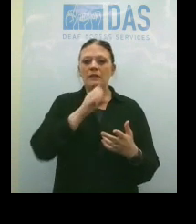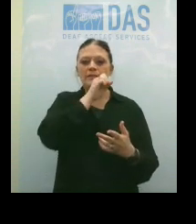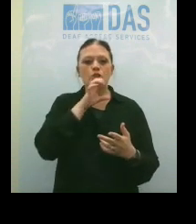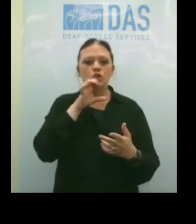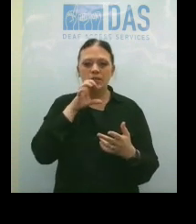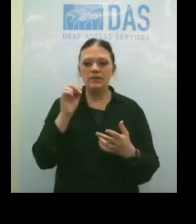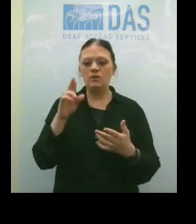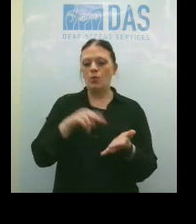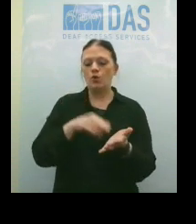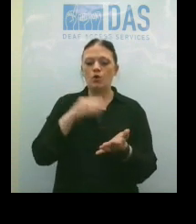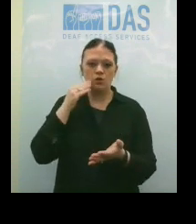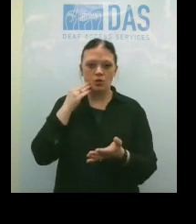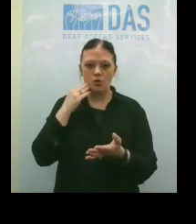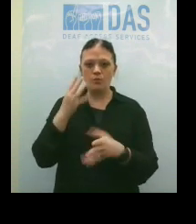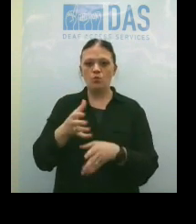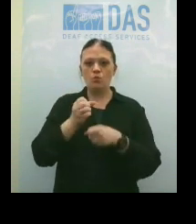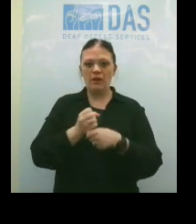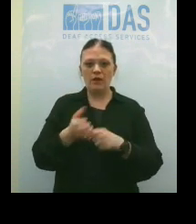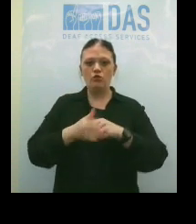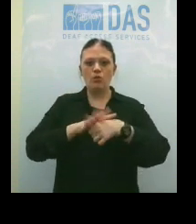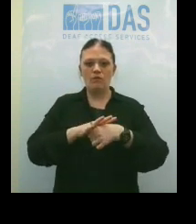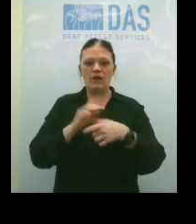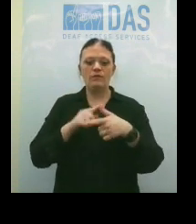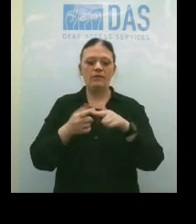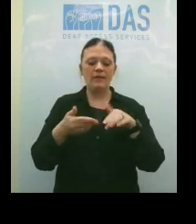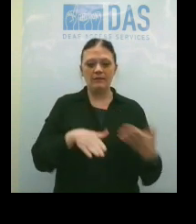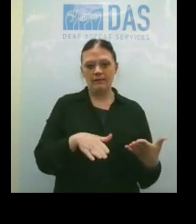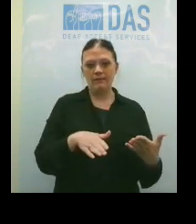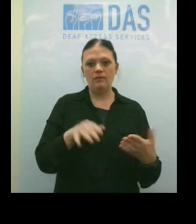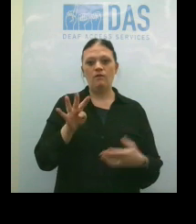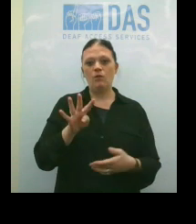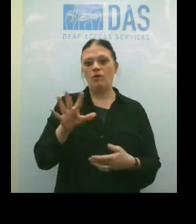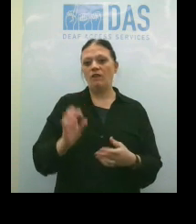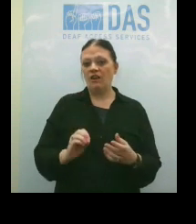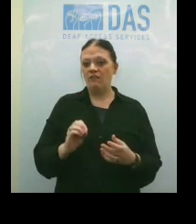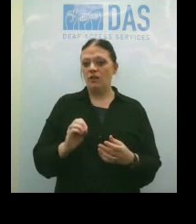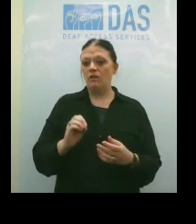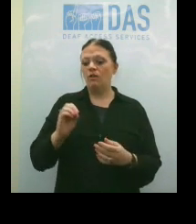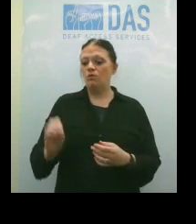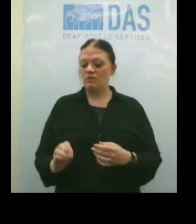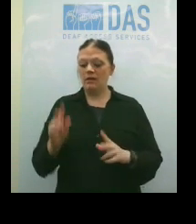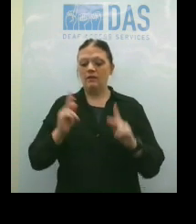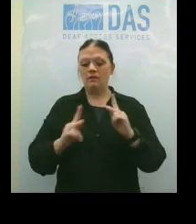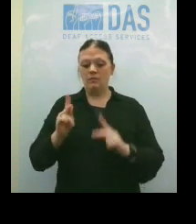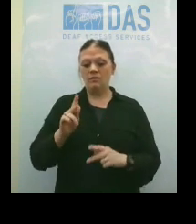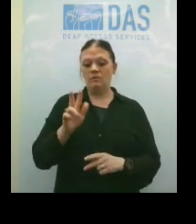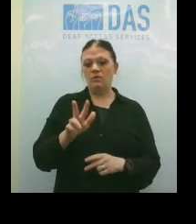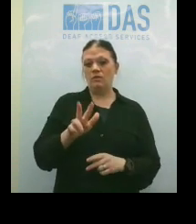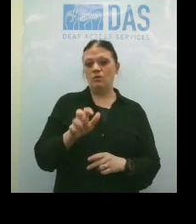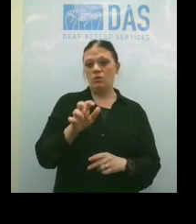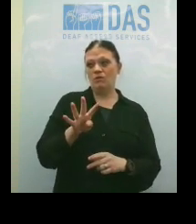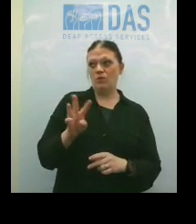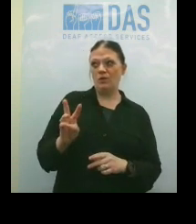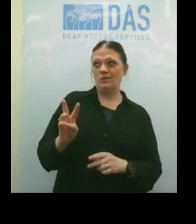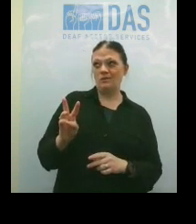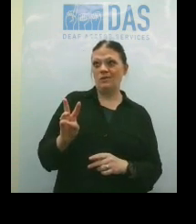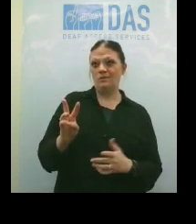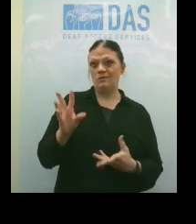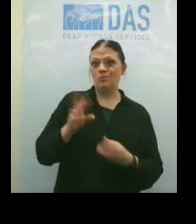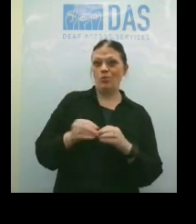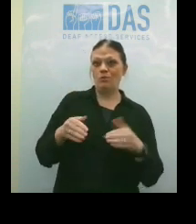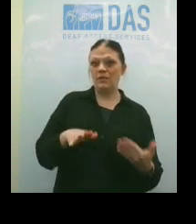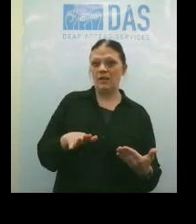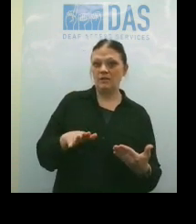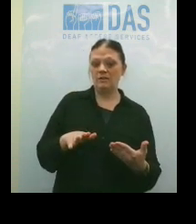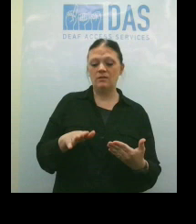or in a nursing home to contract the coronavirus and die from it. As we said, 45% of the individuals, the 346 fatalities,